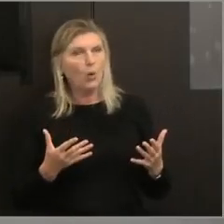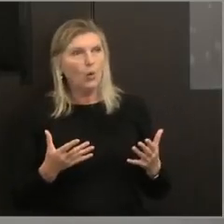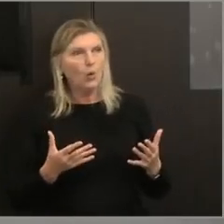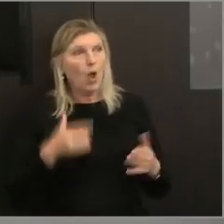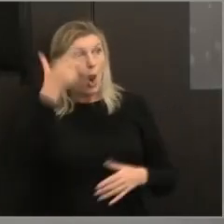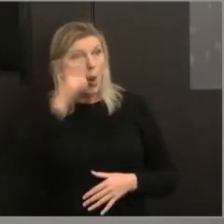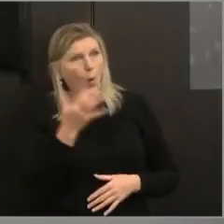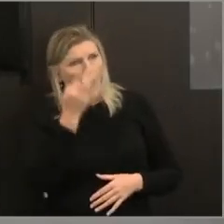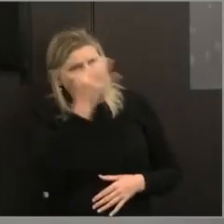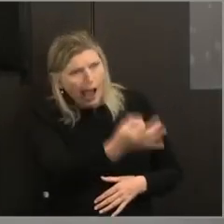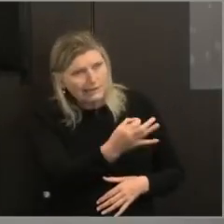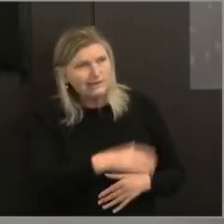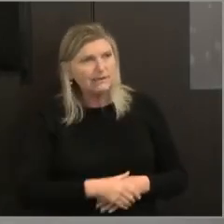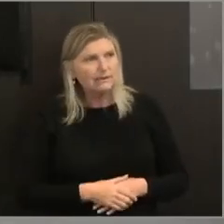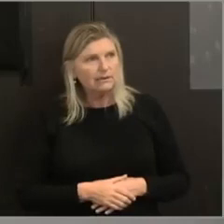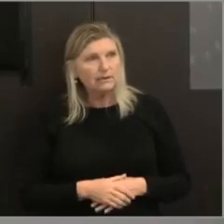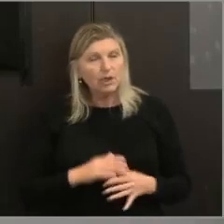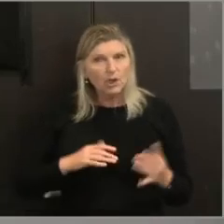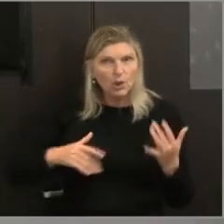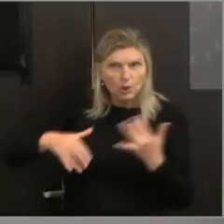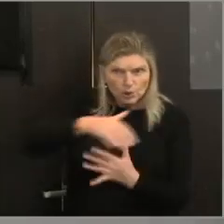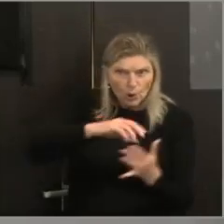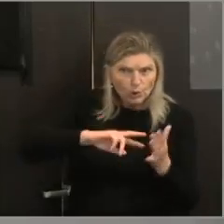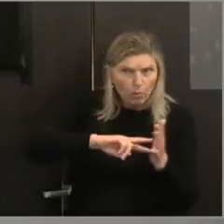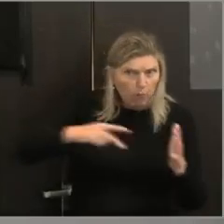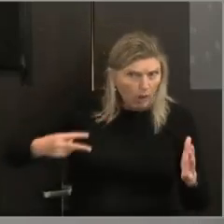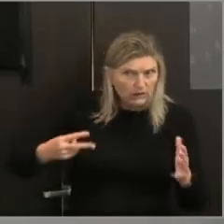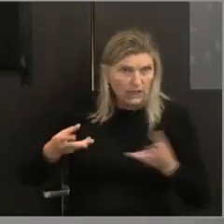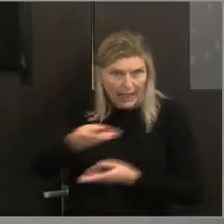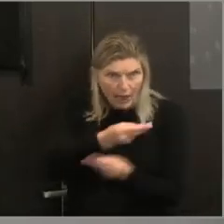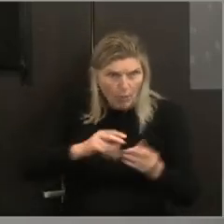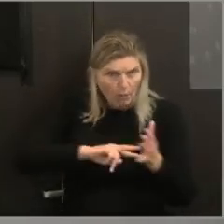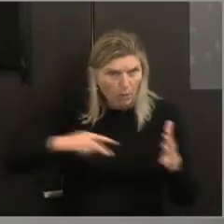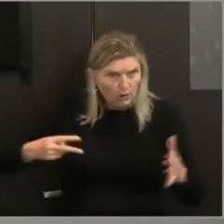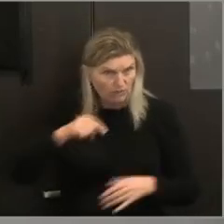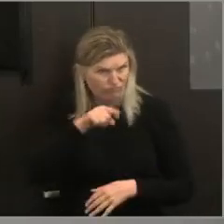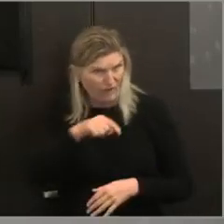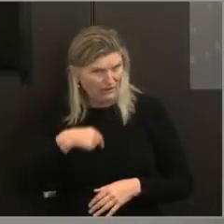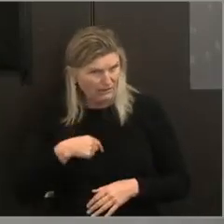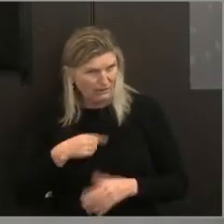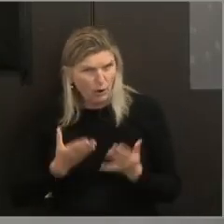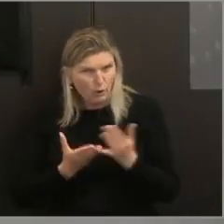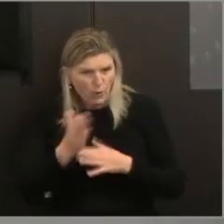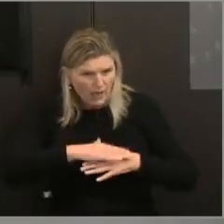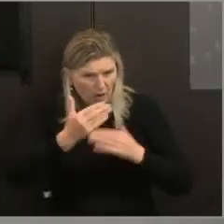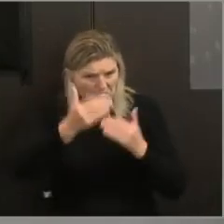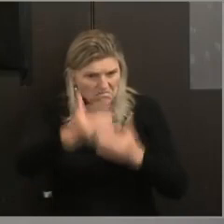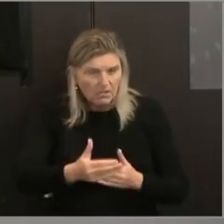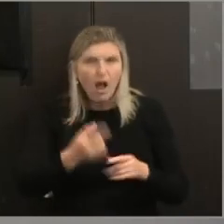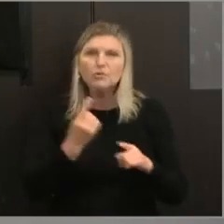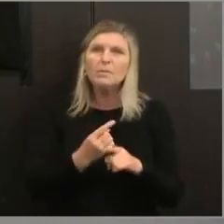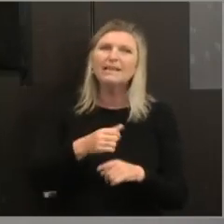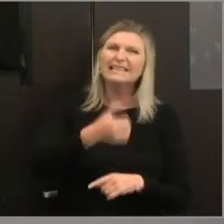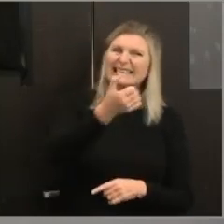So there is socio-economic policy of that period, and I'm talking 60s,